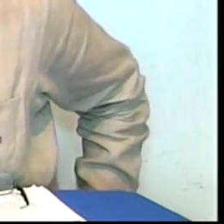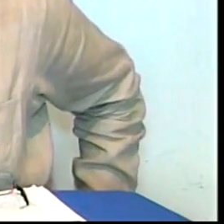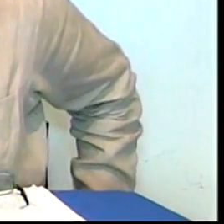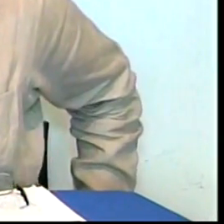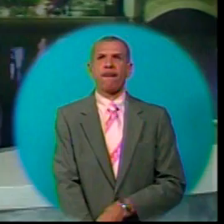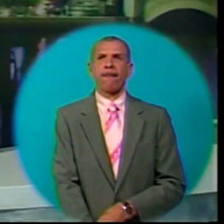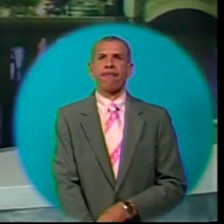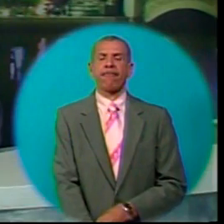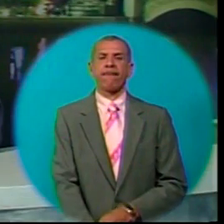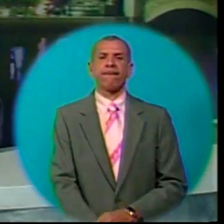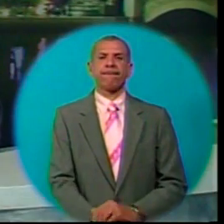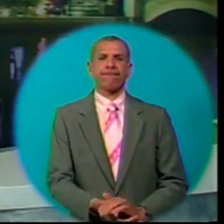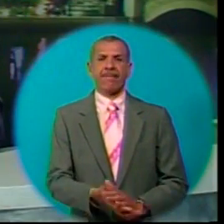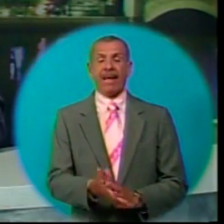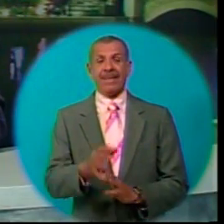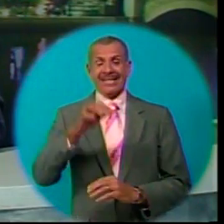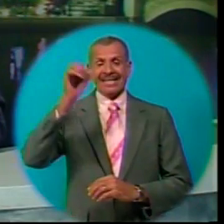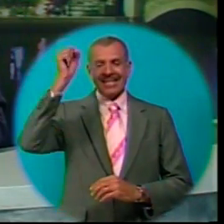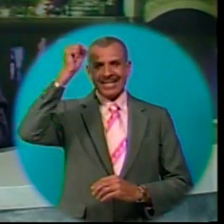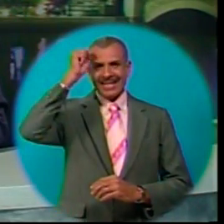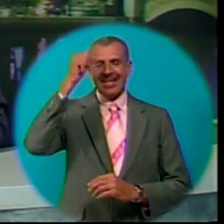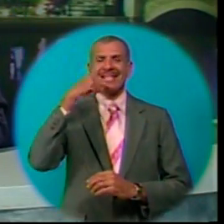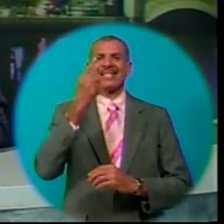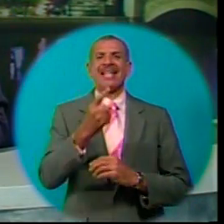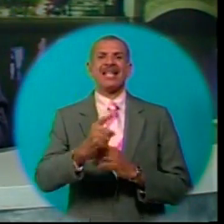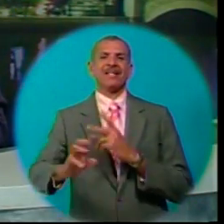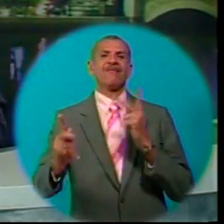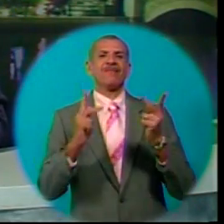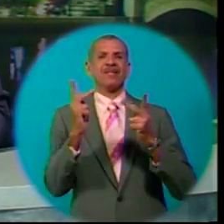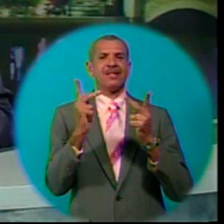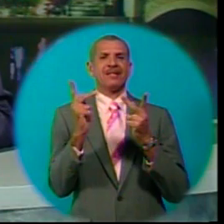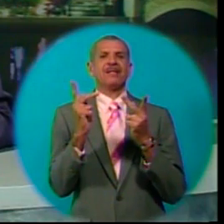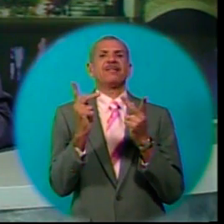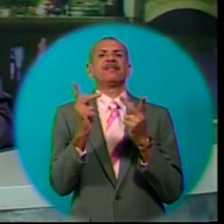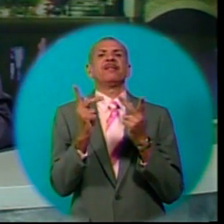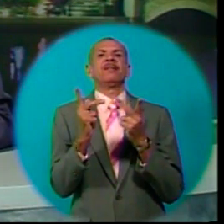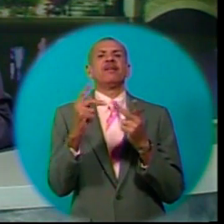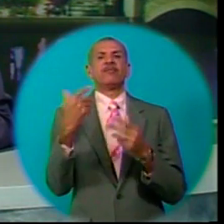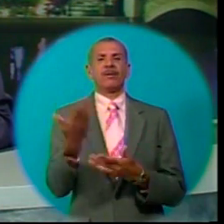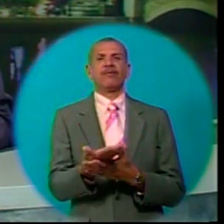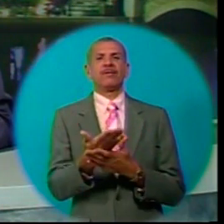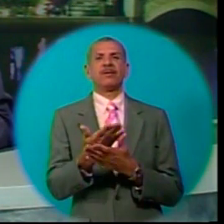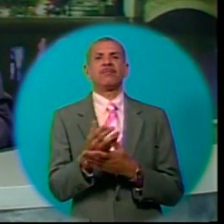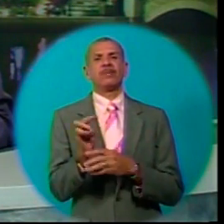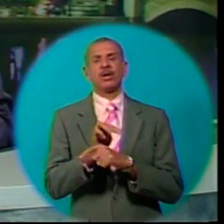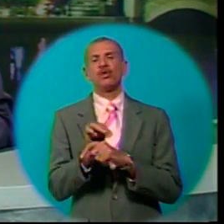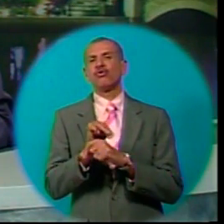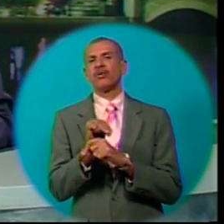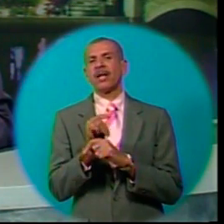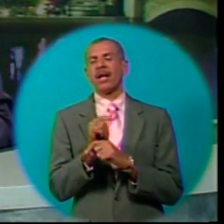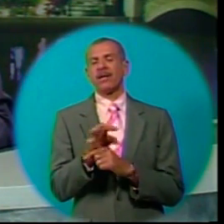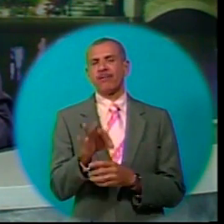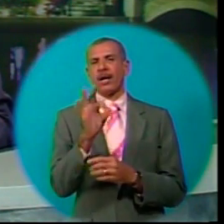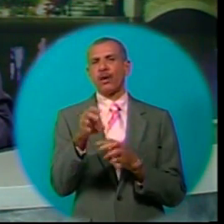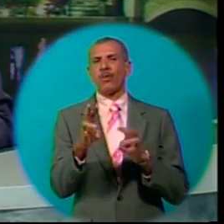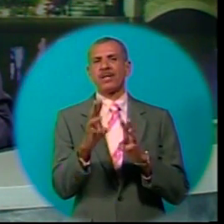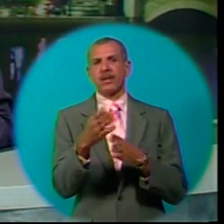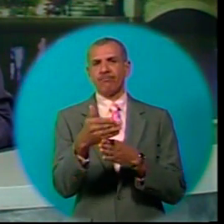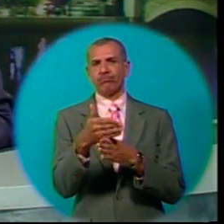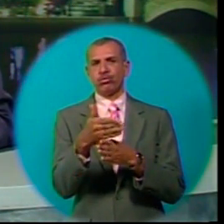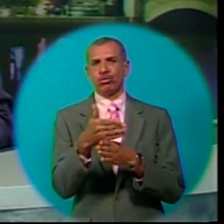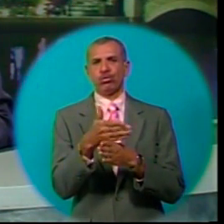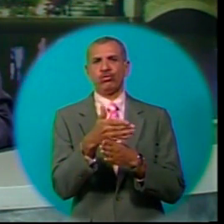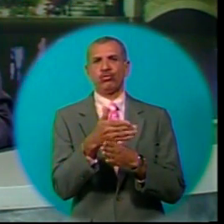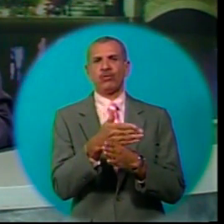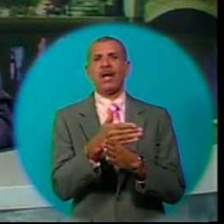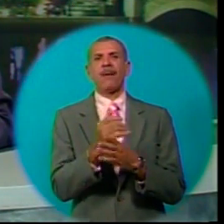successful. Mr. Seeley says the Tourism Ministry's focus now is finding ways to sustain the improvements made